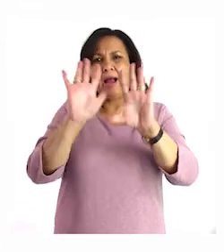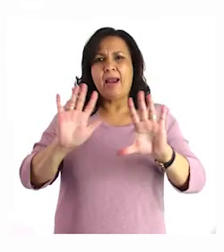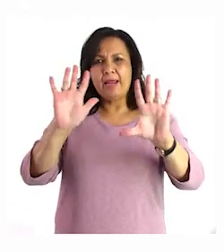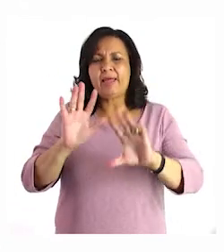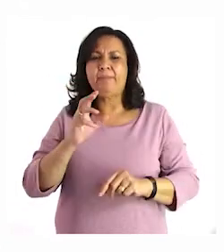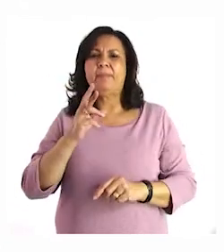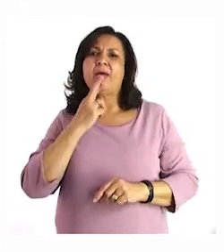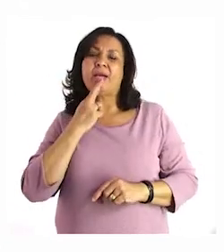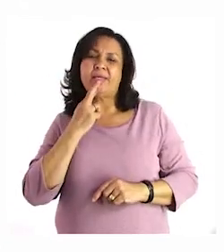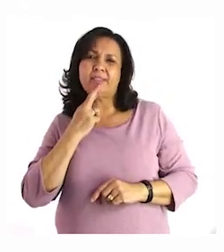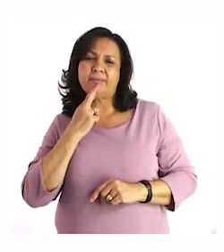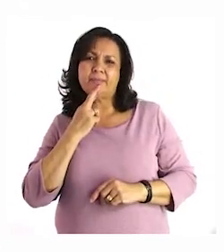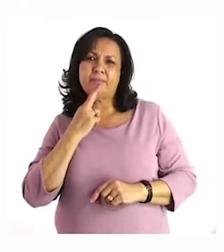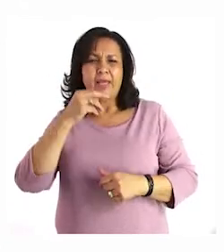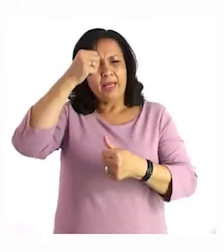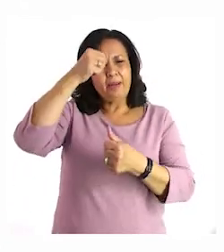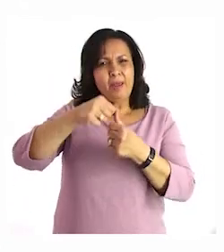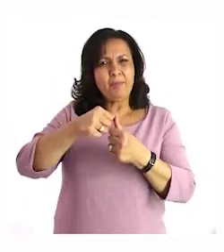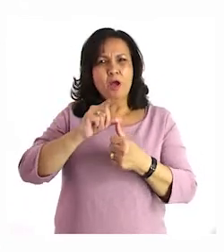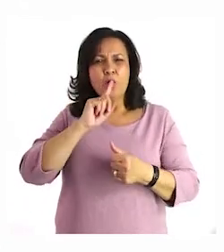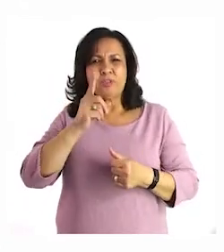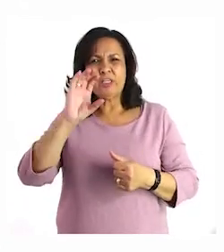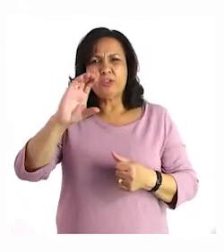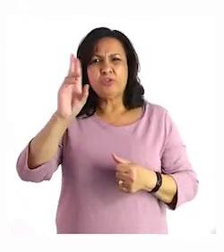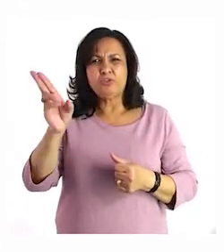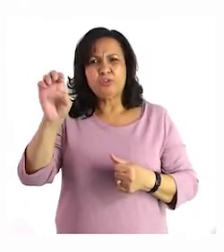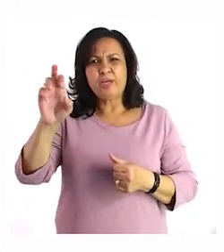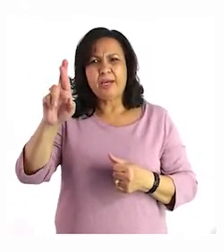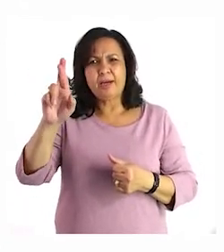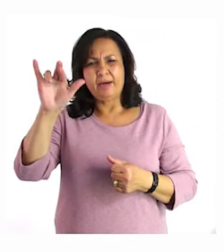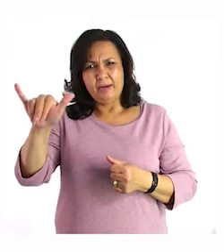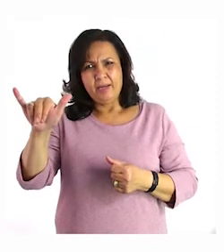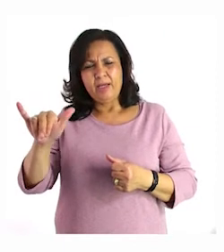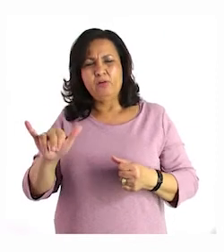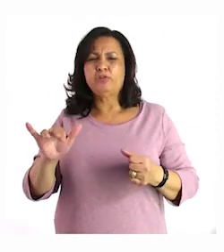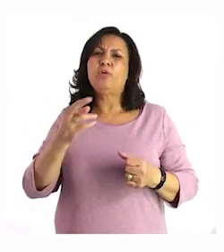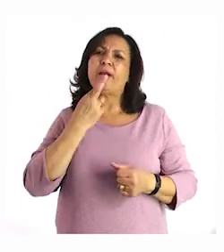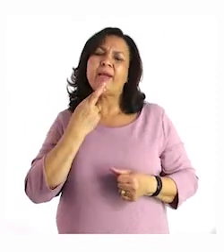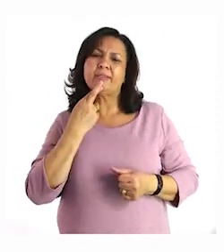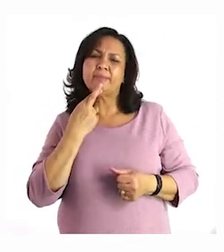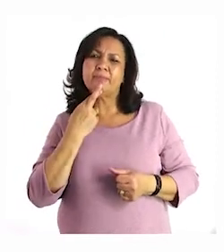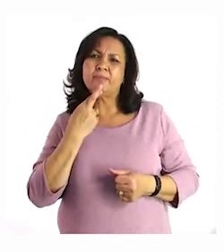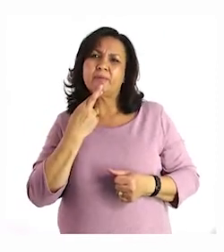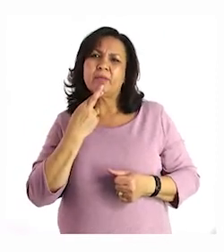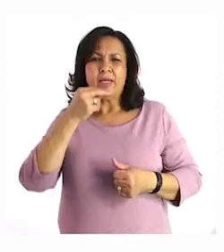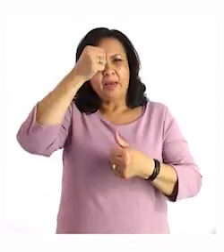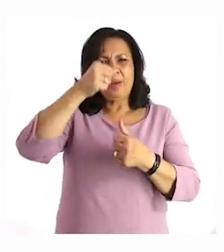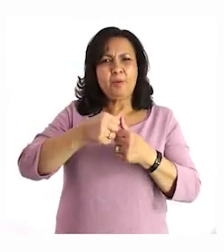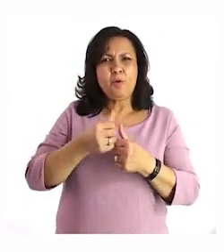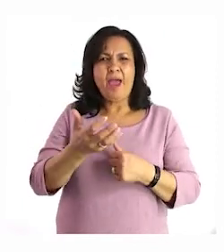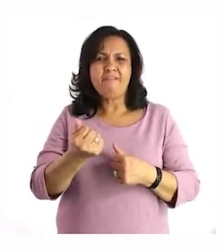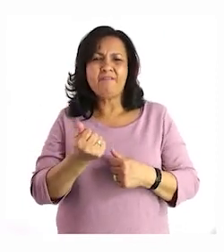red. Remember we said a cherry is a lovely red, and remember we have a red apple